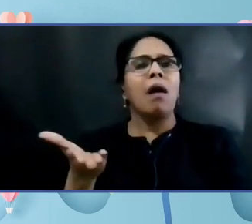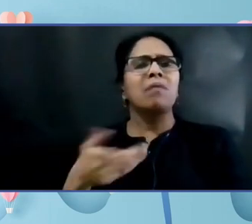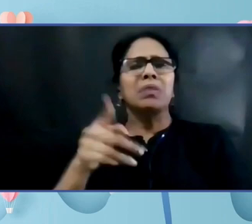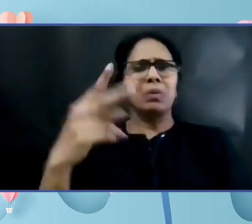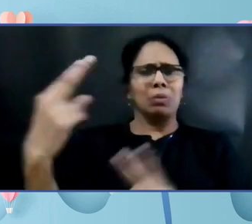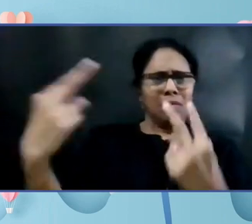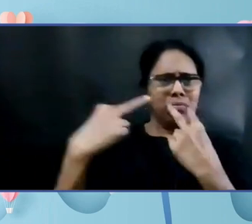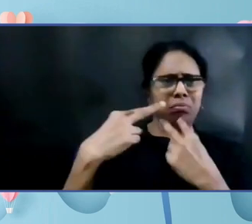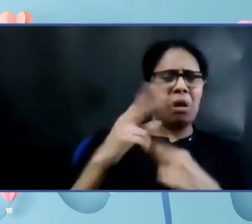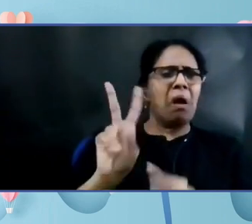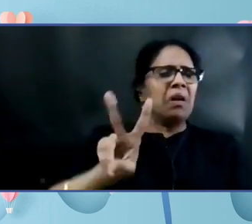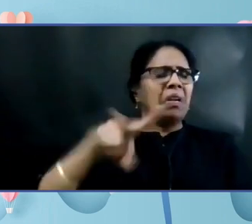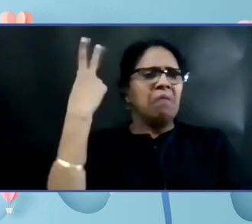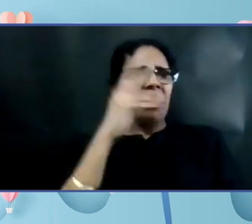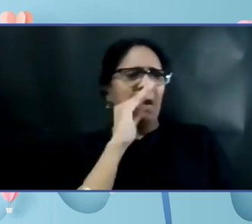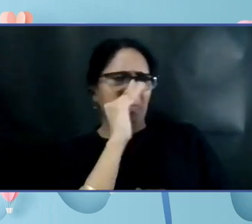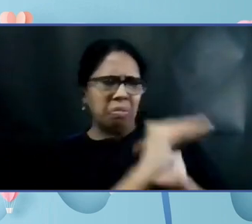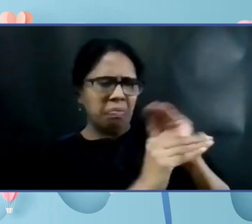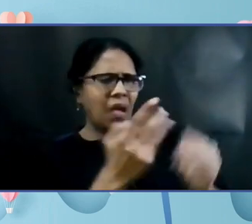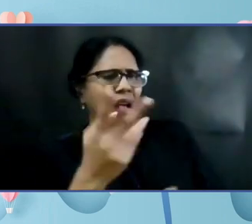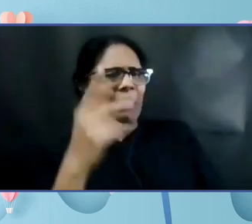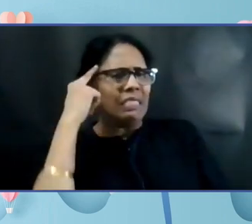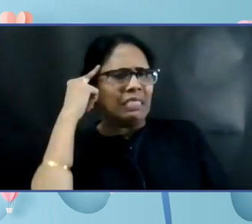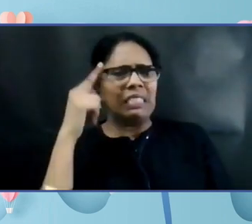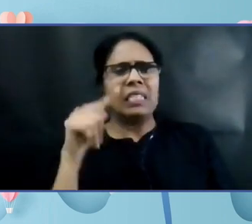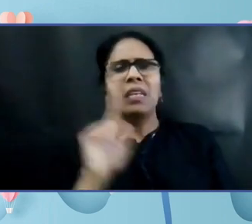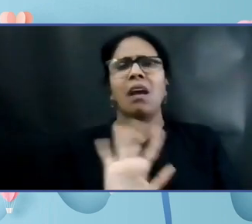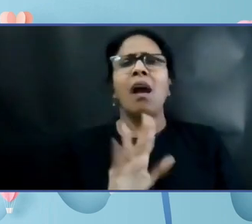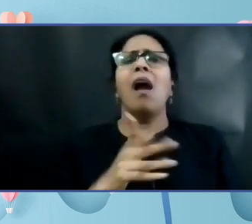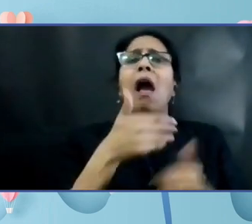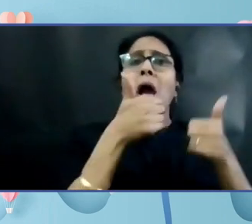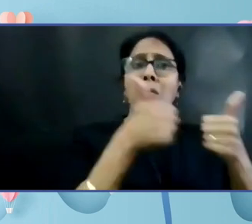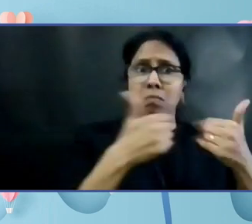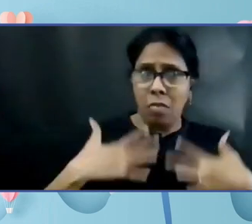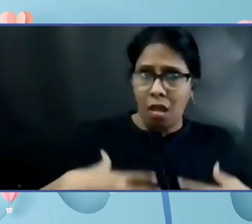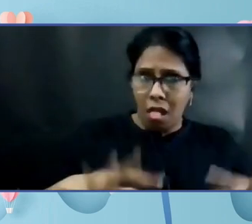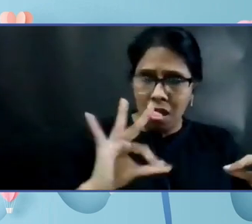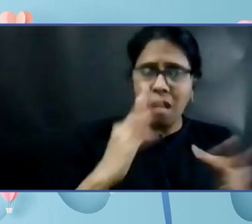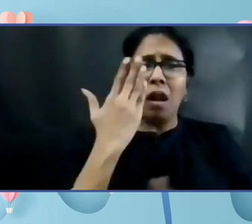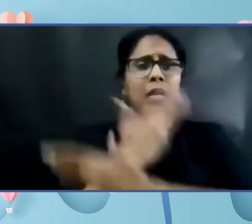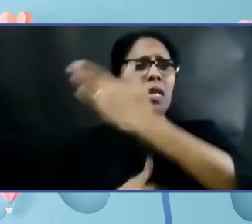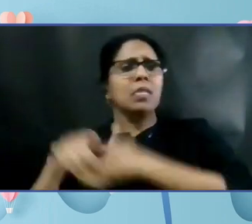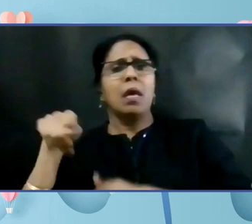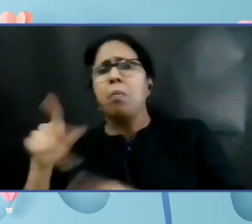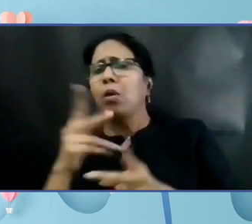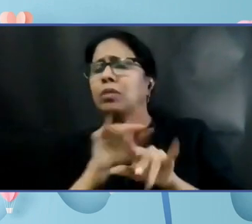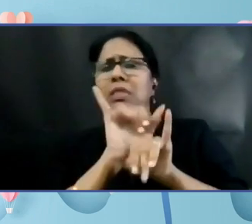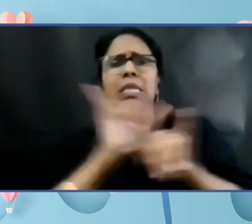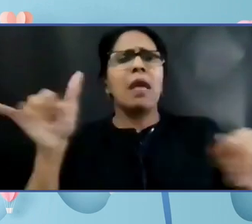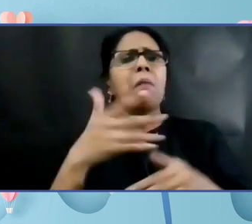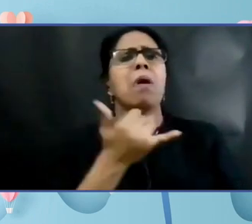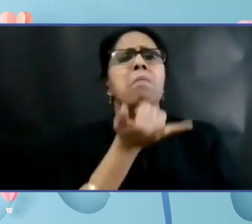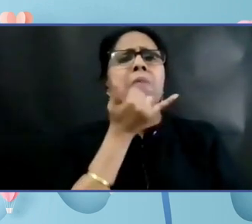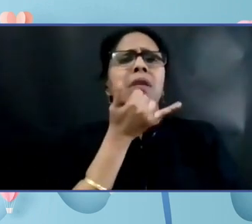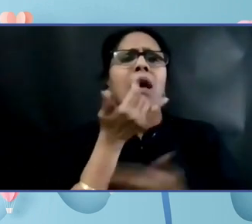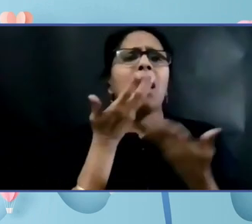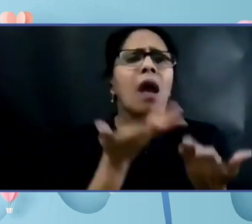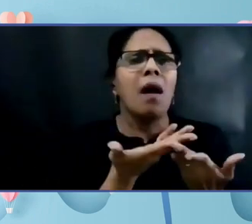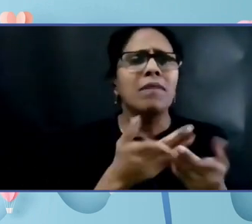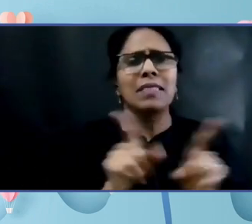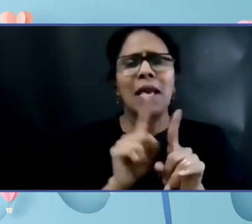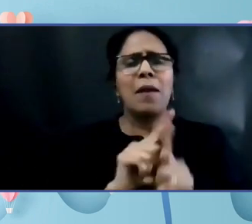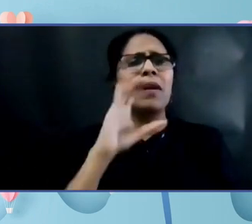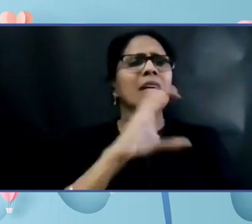hey, both disabled and able people make mistakes. Christopher Columbus got lost, and he wasn't